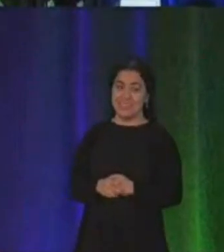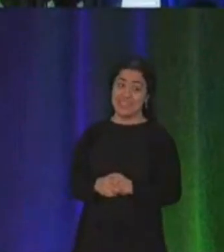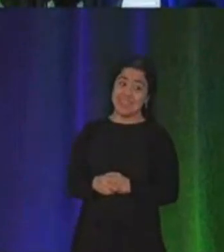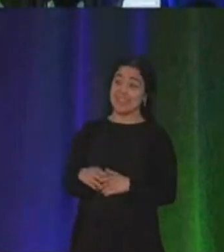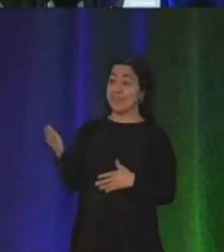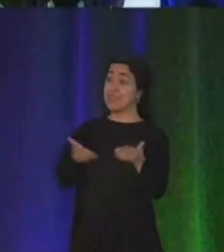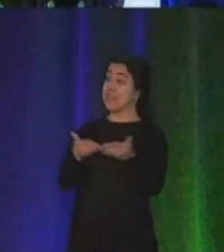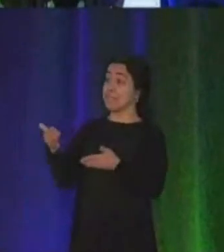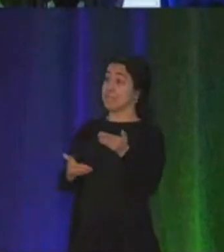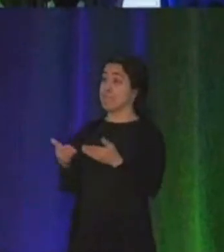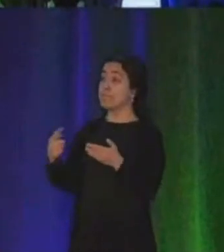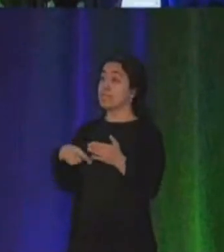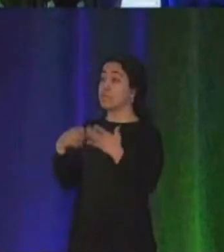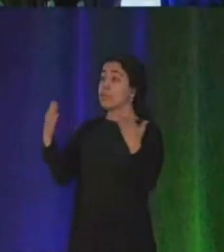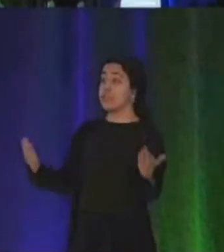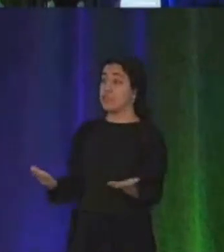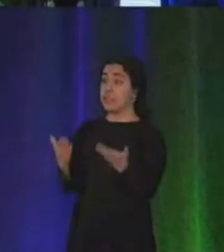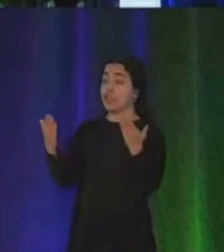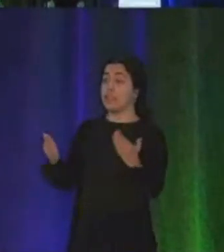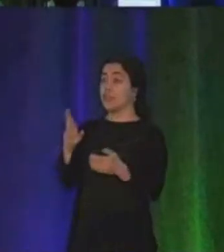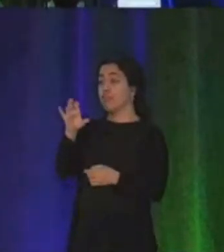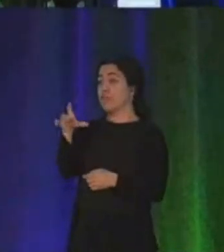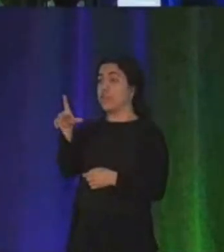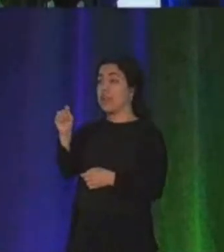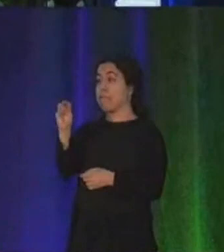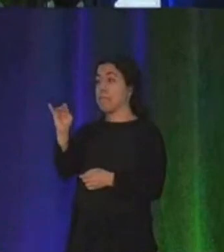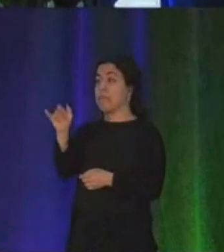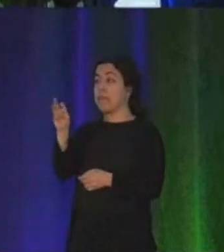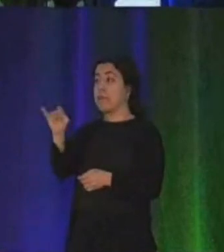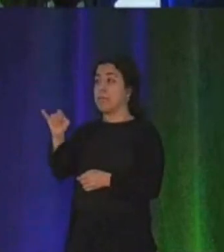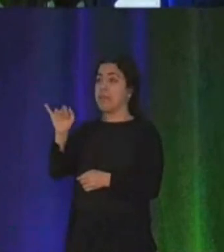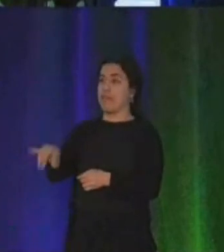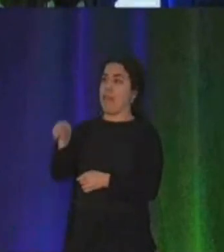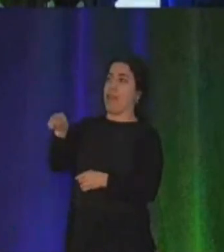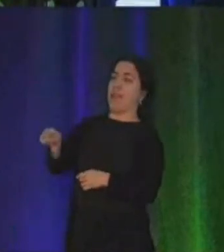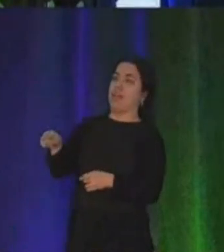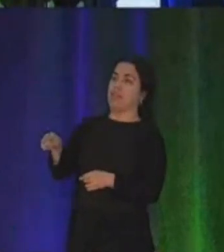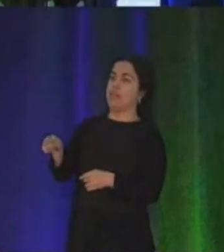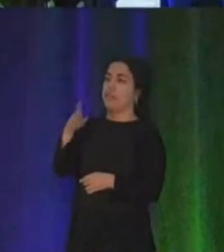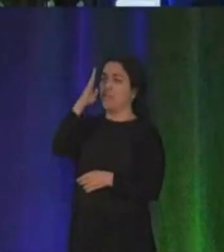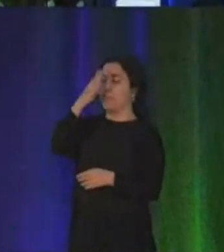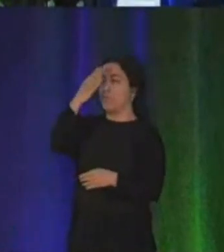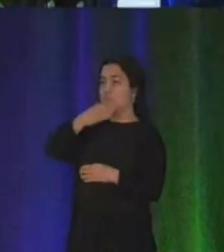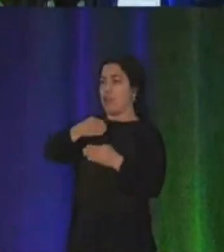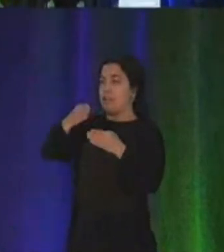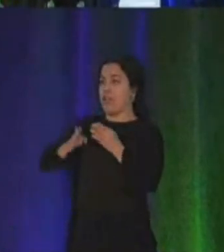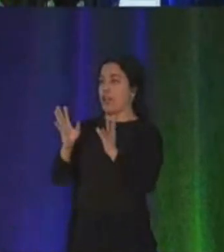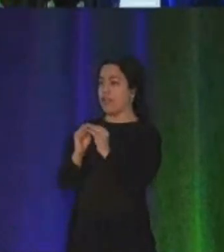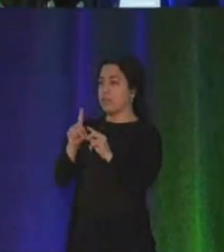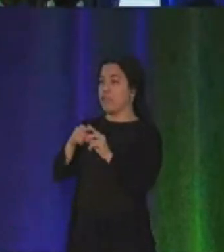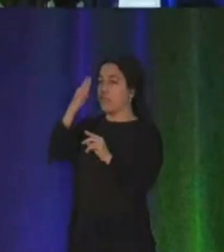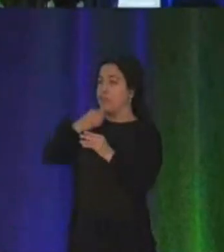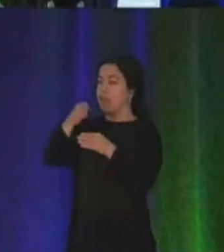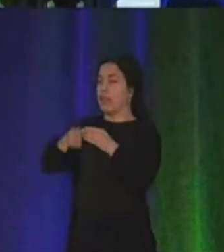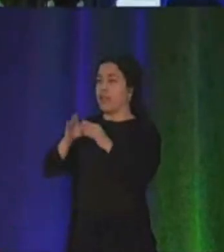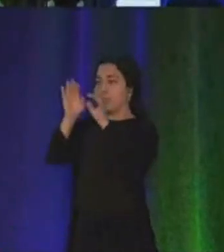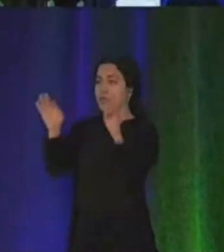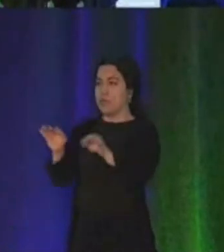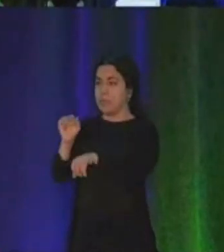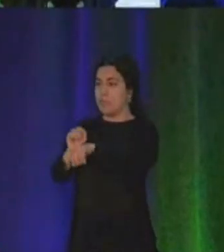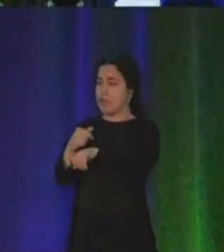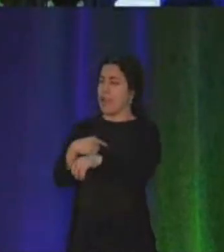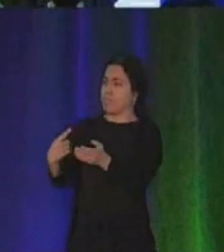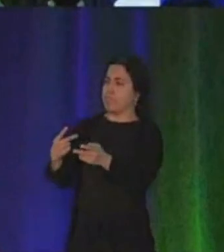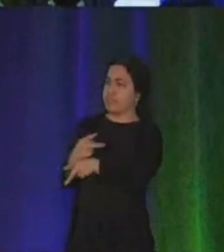welcome everyone. So we are here at React Miami, which is a front-end conference about a front-end framework. So I figured let's